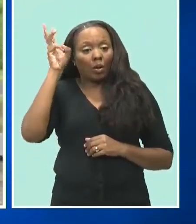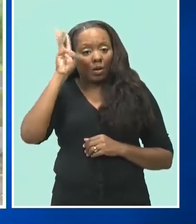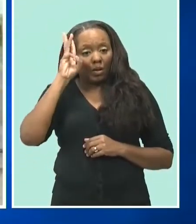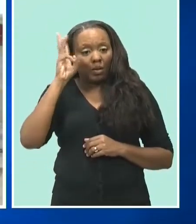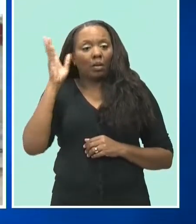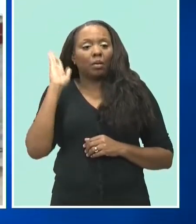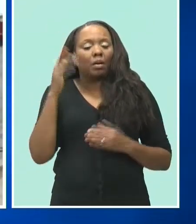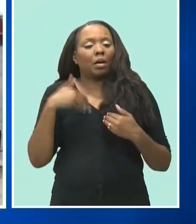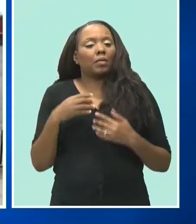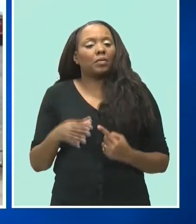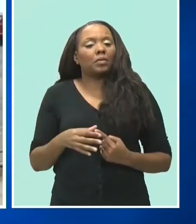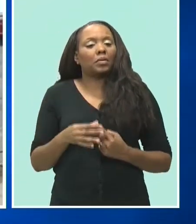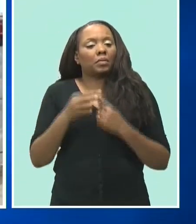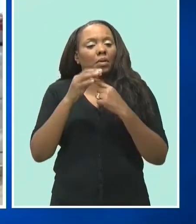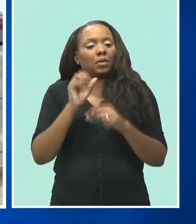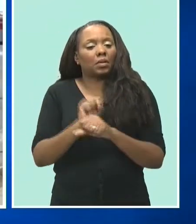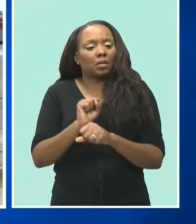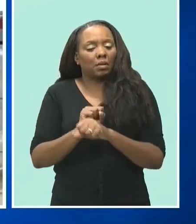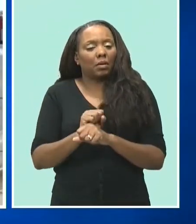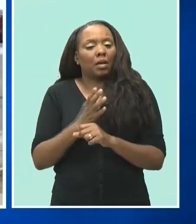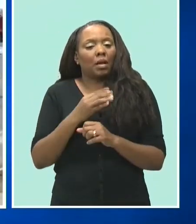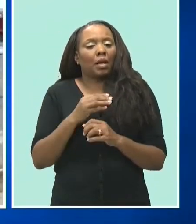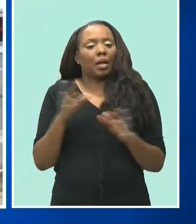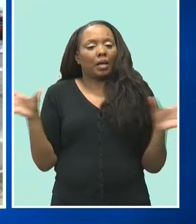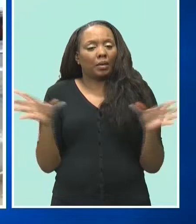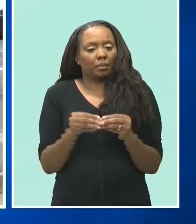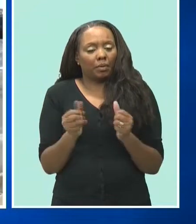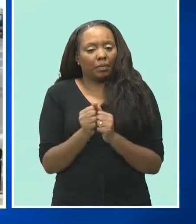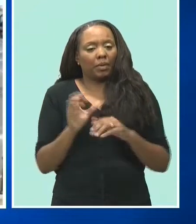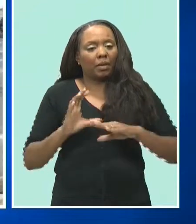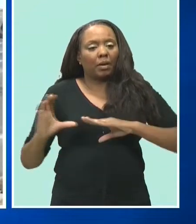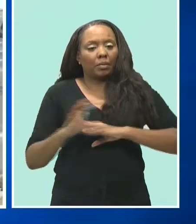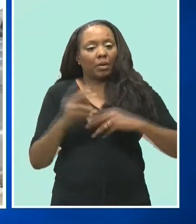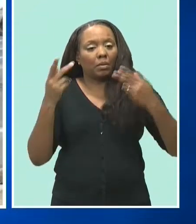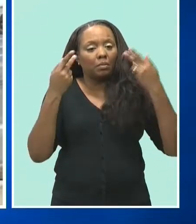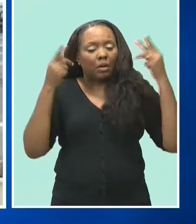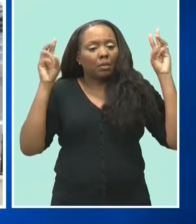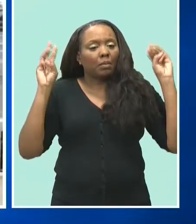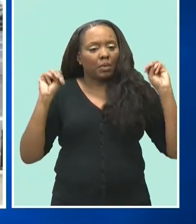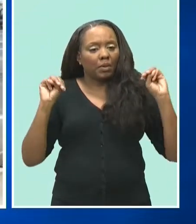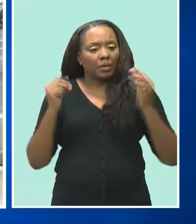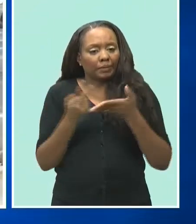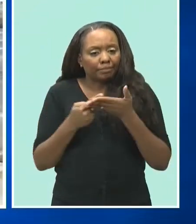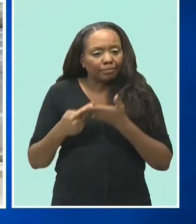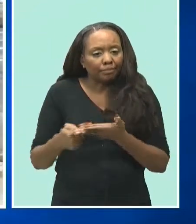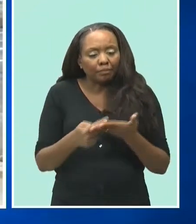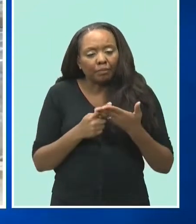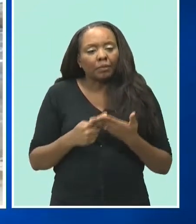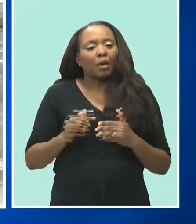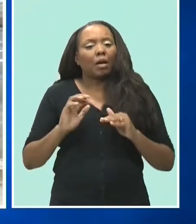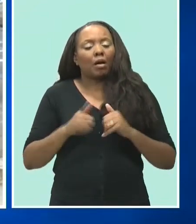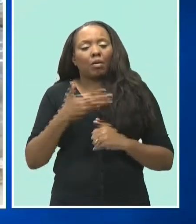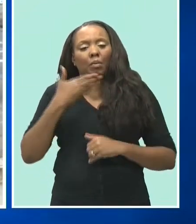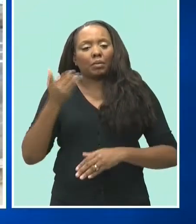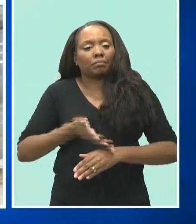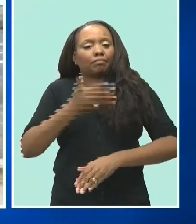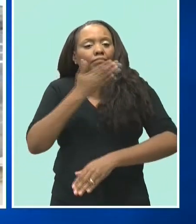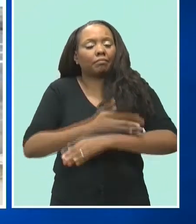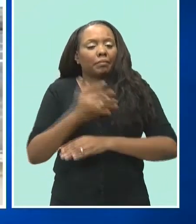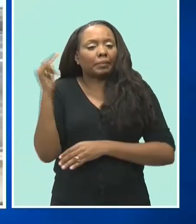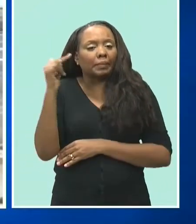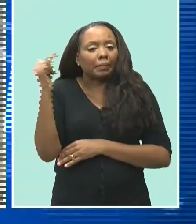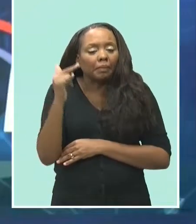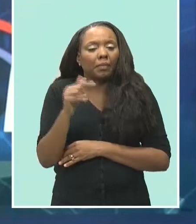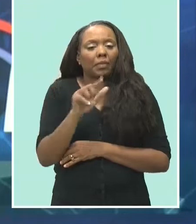Professor Arthur will be tasked to undertake a special assignment to meet with regional prime ministers to discuss sustainability of